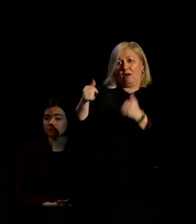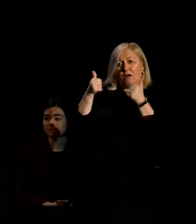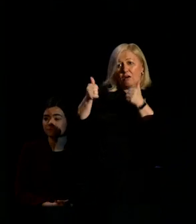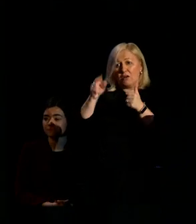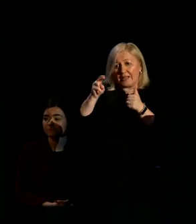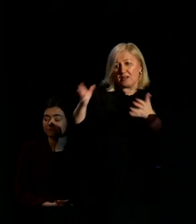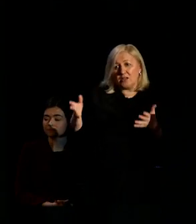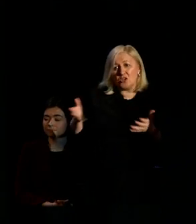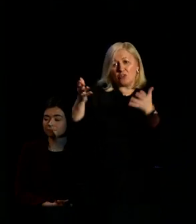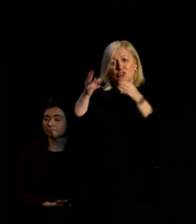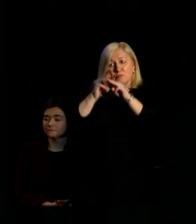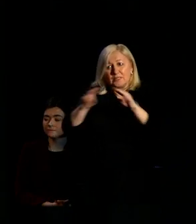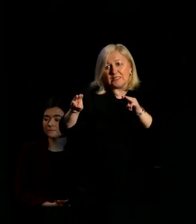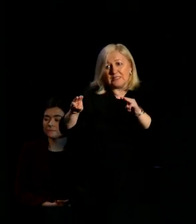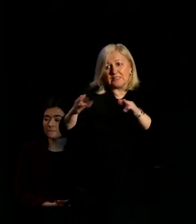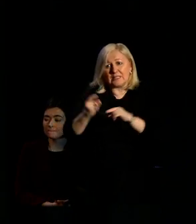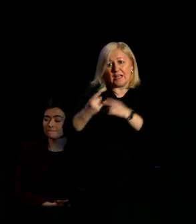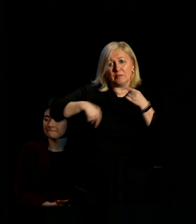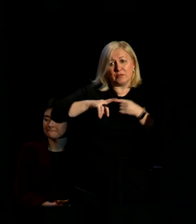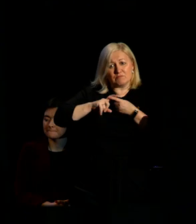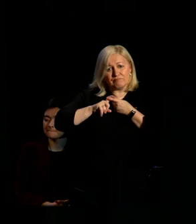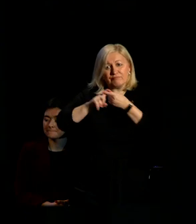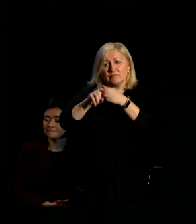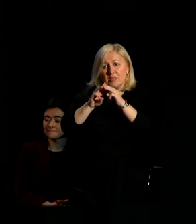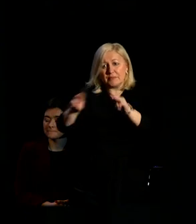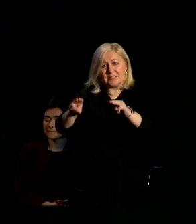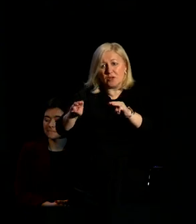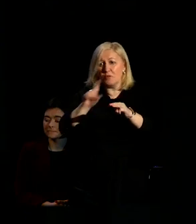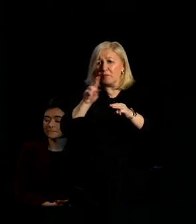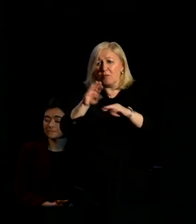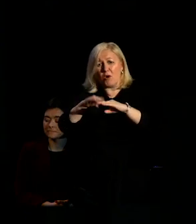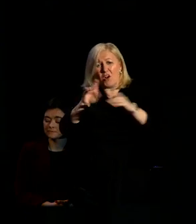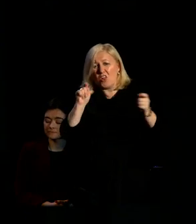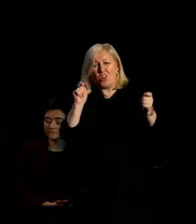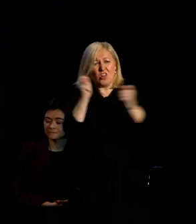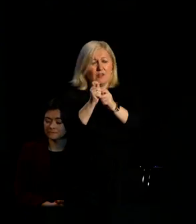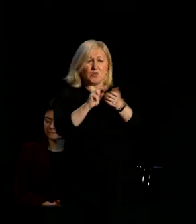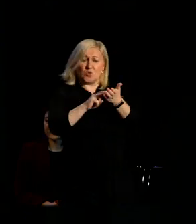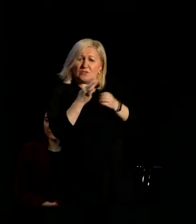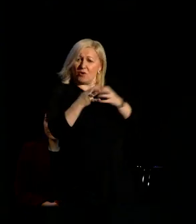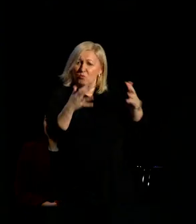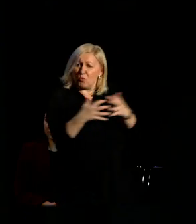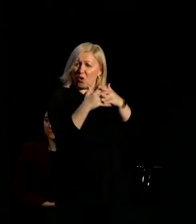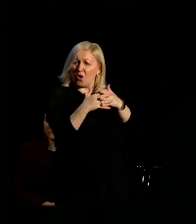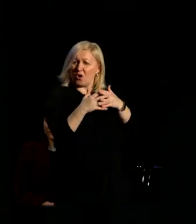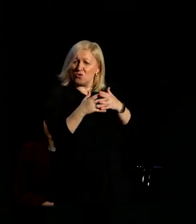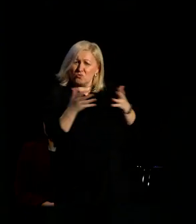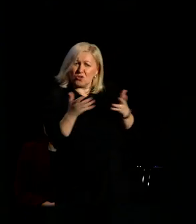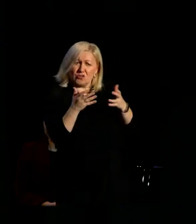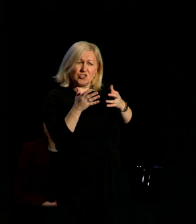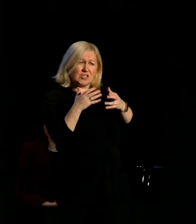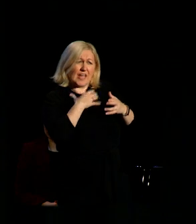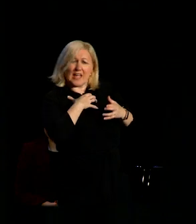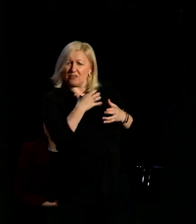of peace, but to the pursuit and prosecution of war, to a resile of old forms of hatred, exclusion,